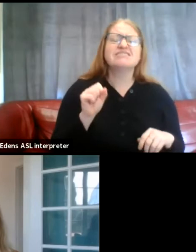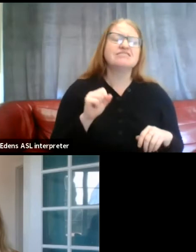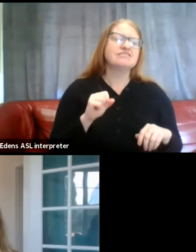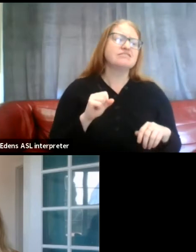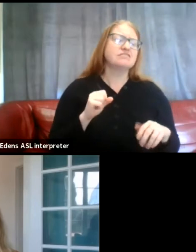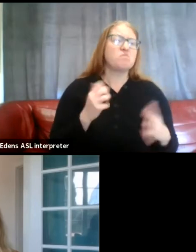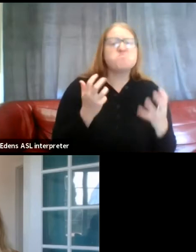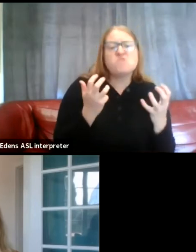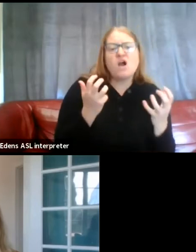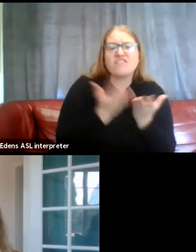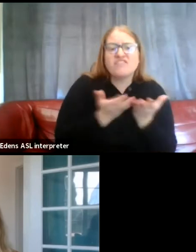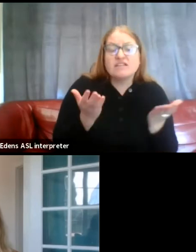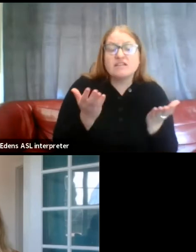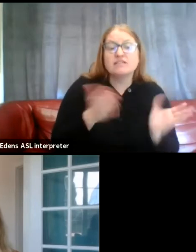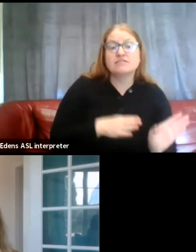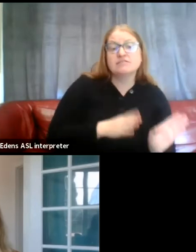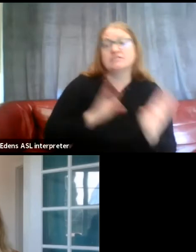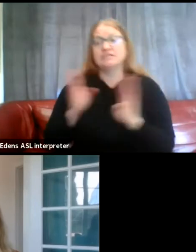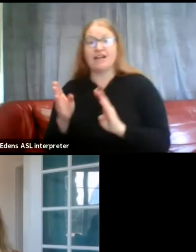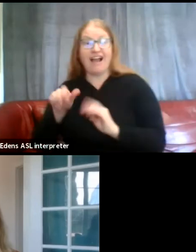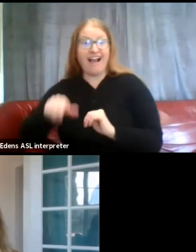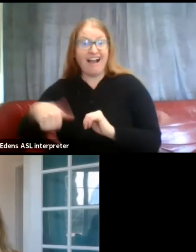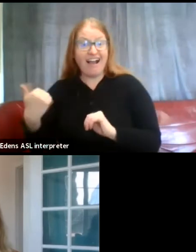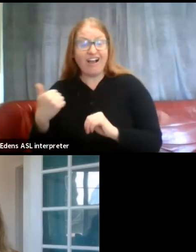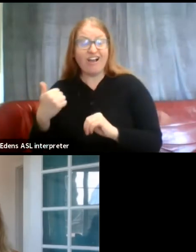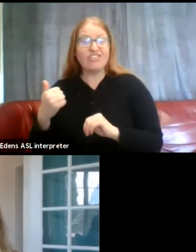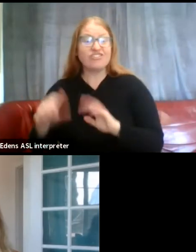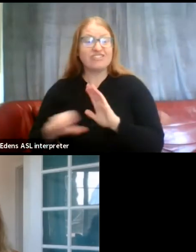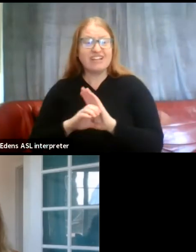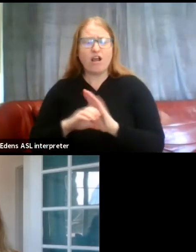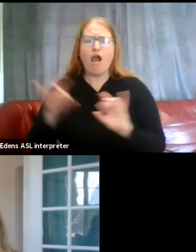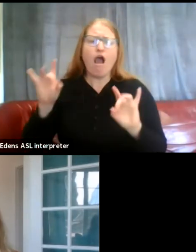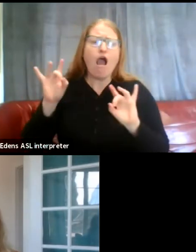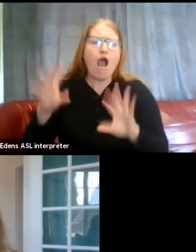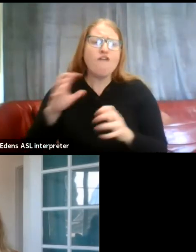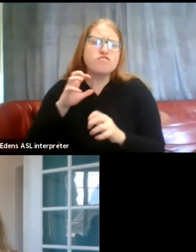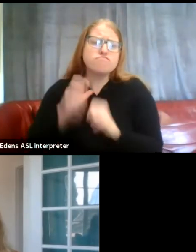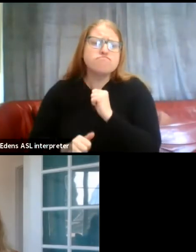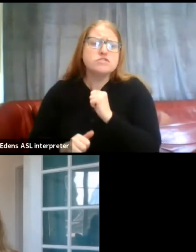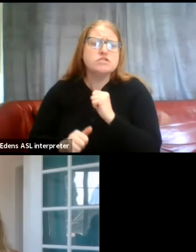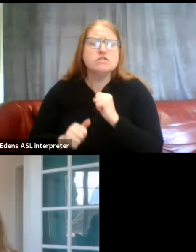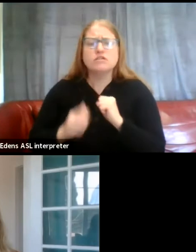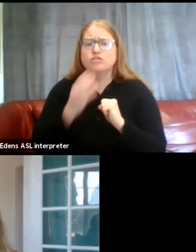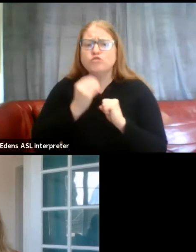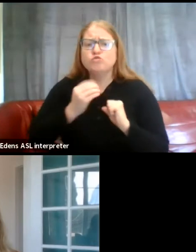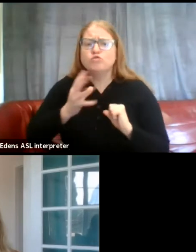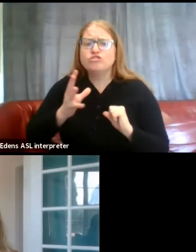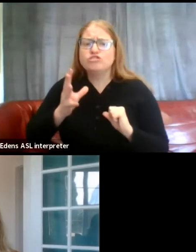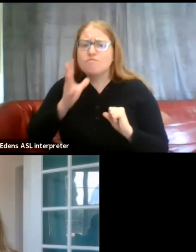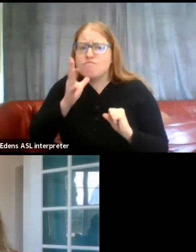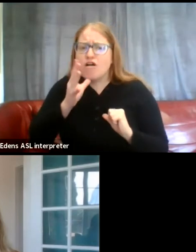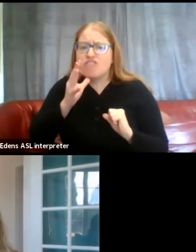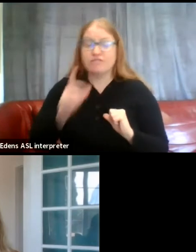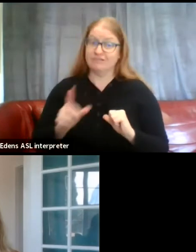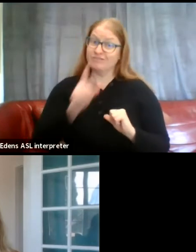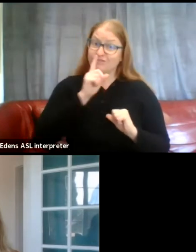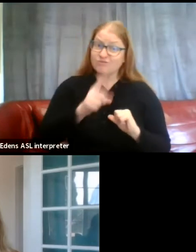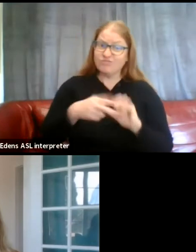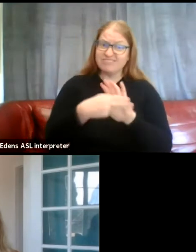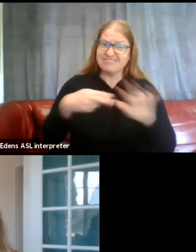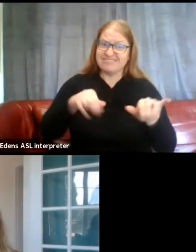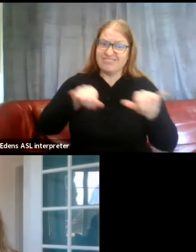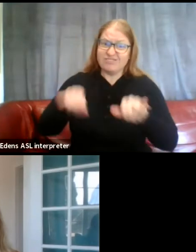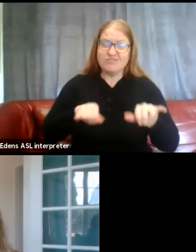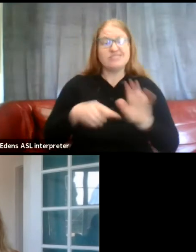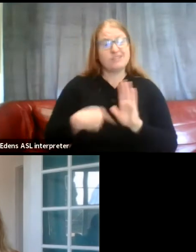And then the horrible, mean Jewish mother. Mm-hmm. And those are real stereotypes that are sometimes reflected in